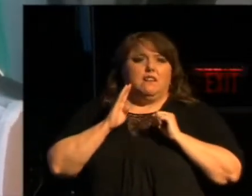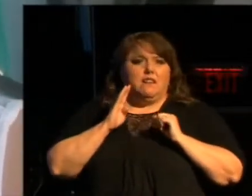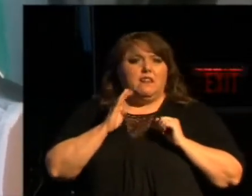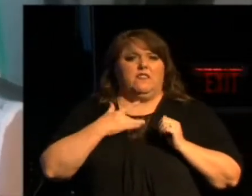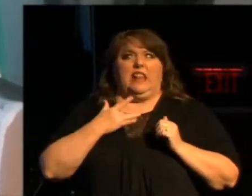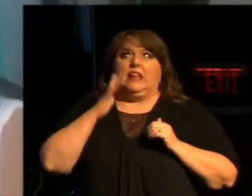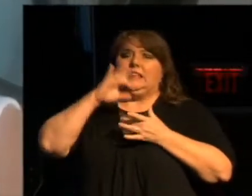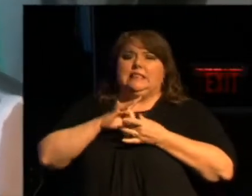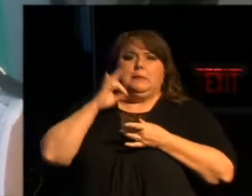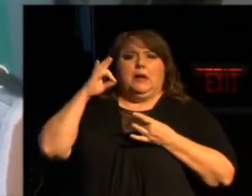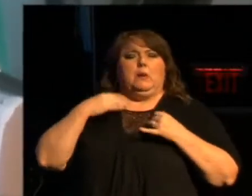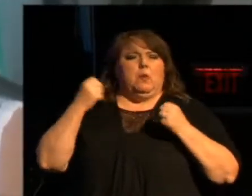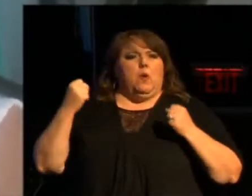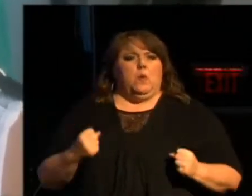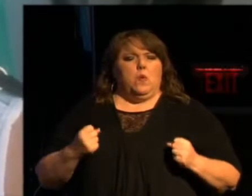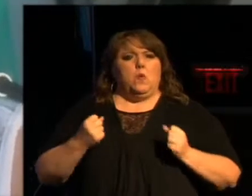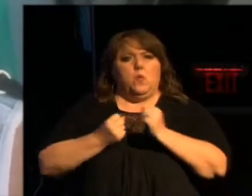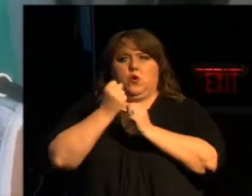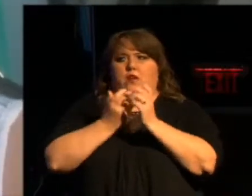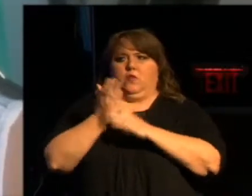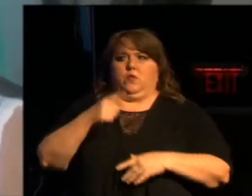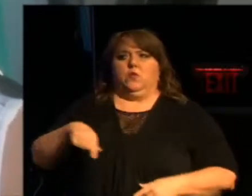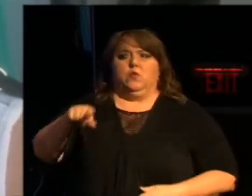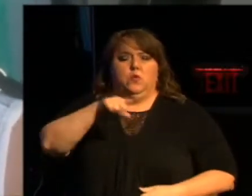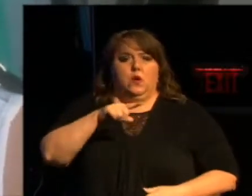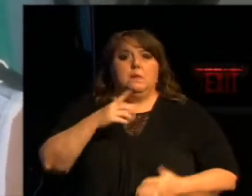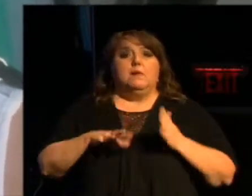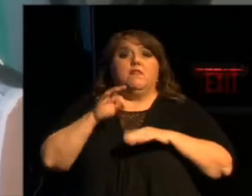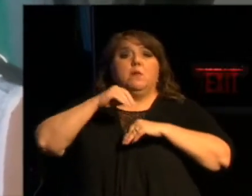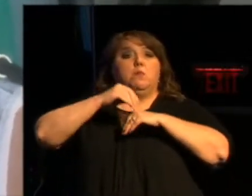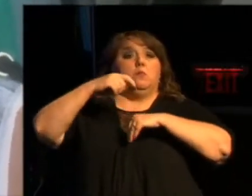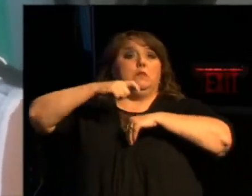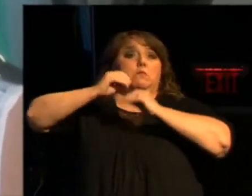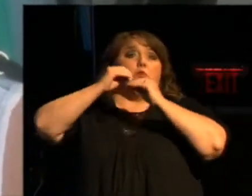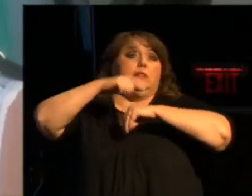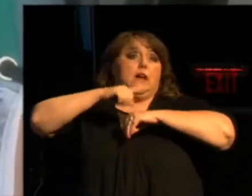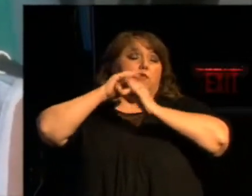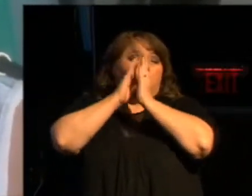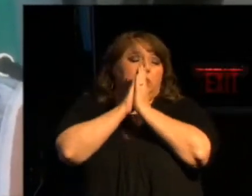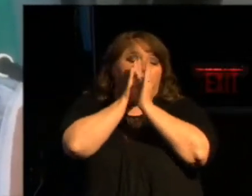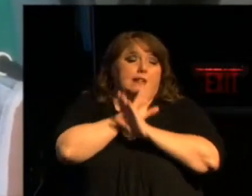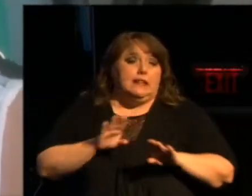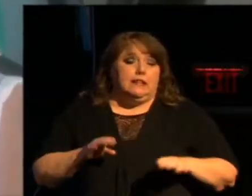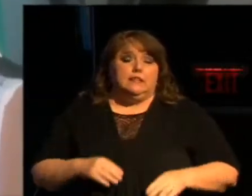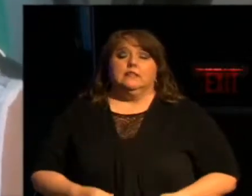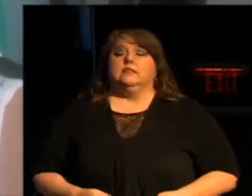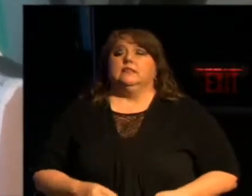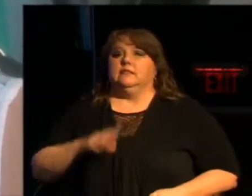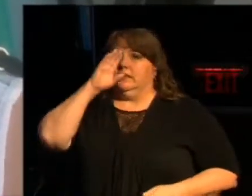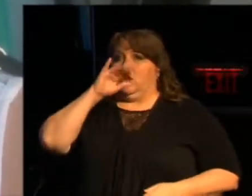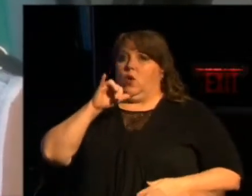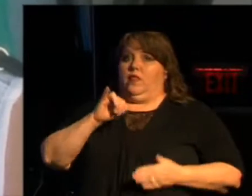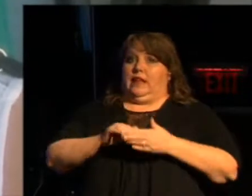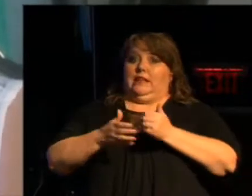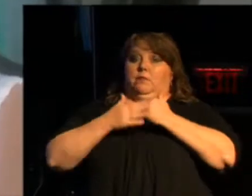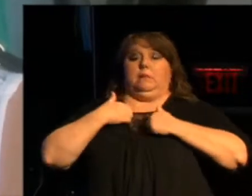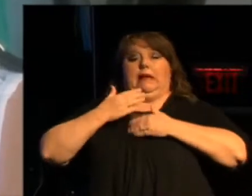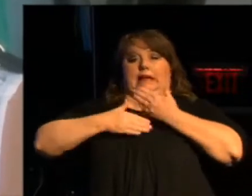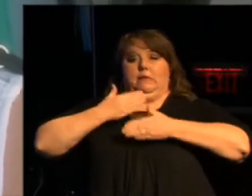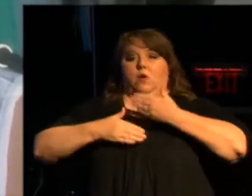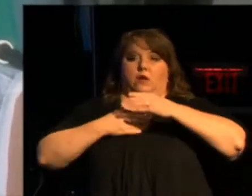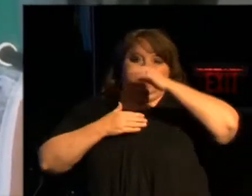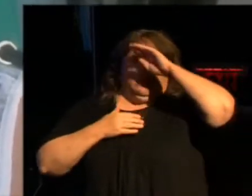God's Spirit in a mighty way working through you, maybe finding more time for prayer and silence. And I know that's what's keeping me going, so I